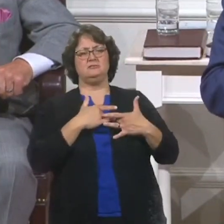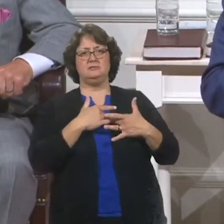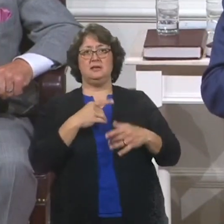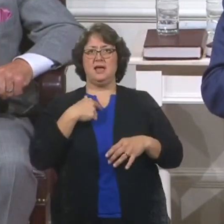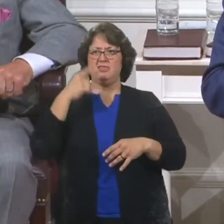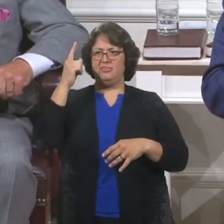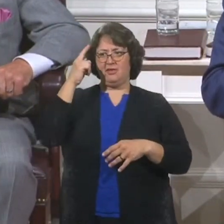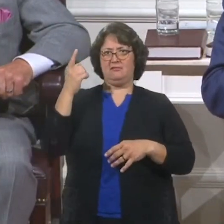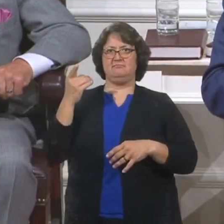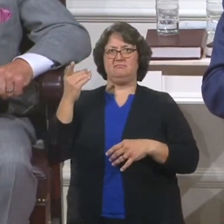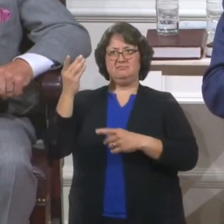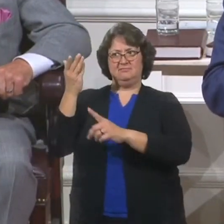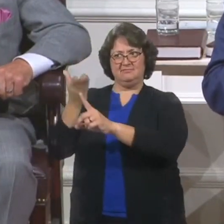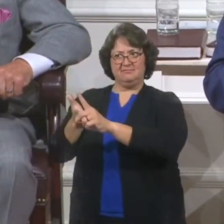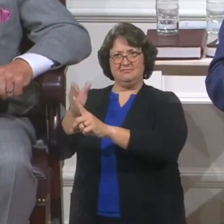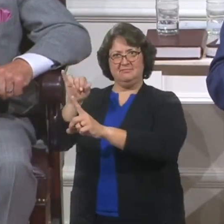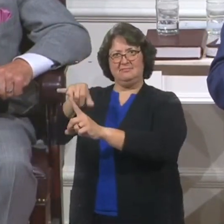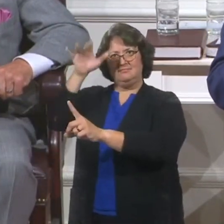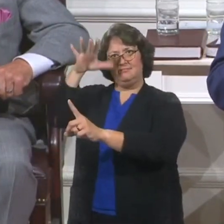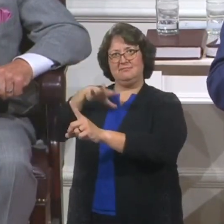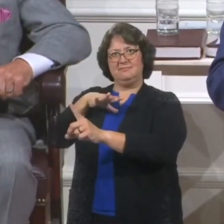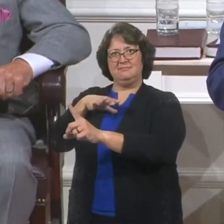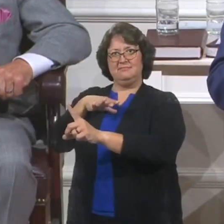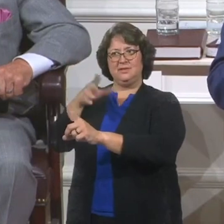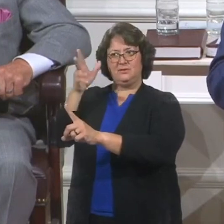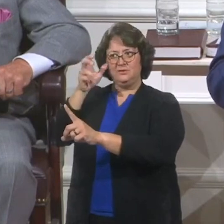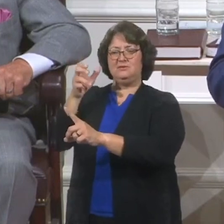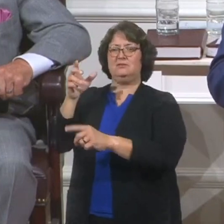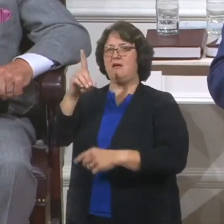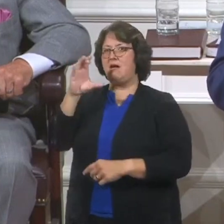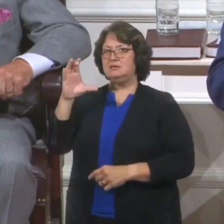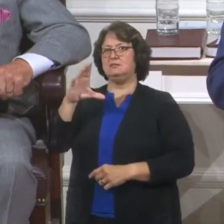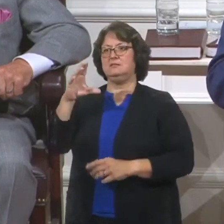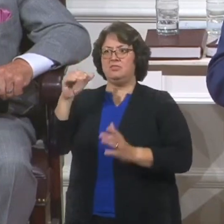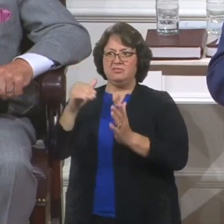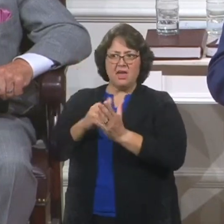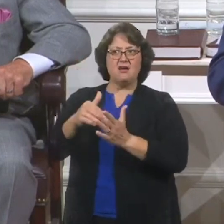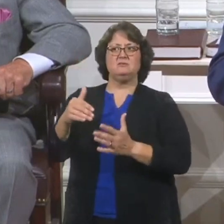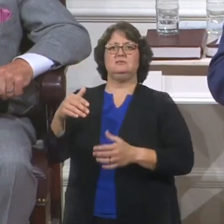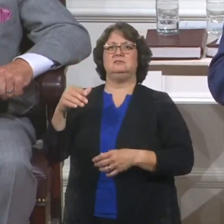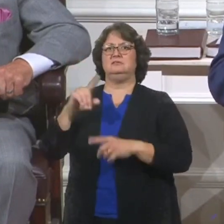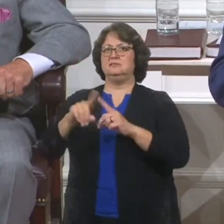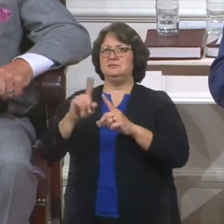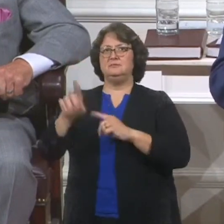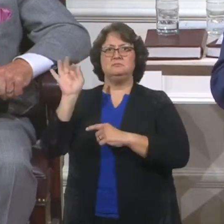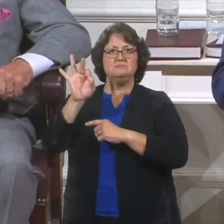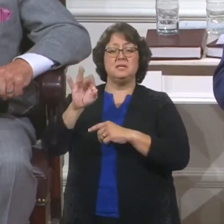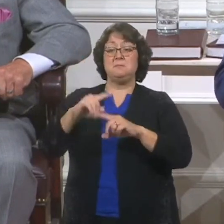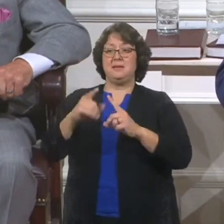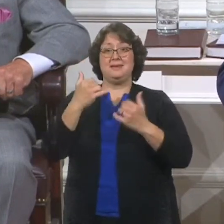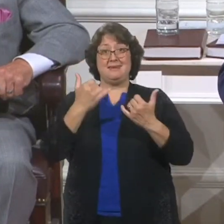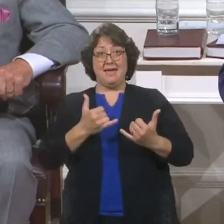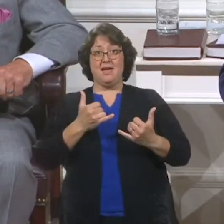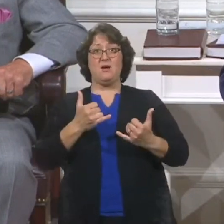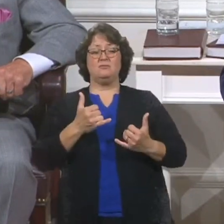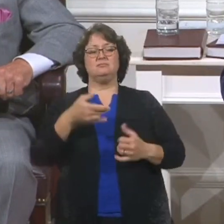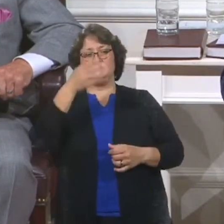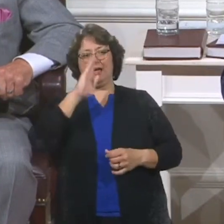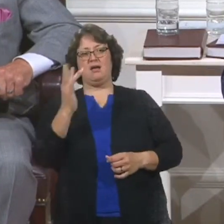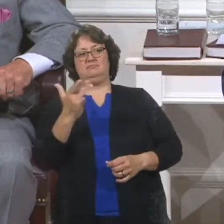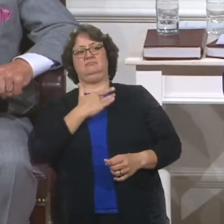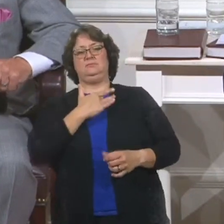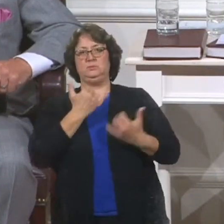thought to myself, here's a guy that has heard hundreds and thousands of messages, but the one he just now heard spoke to his